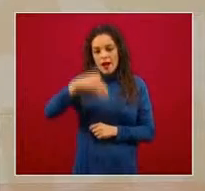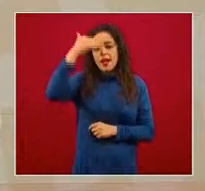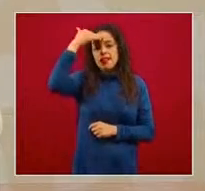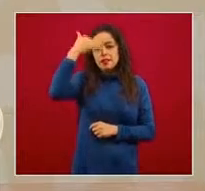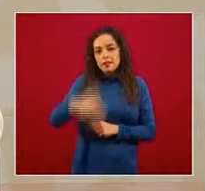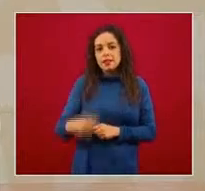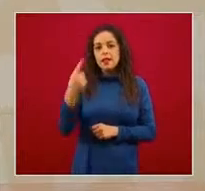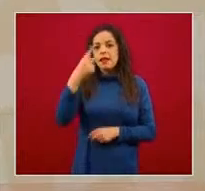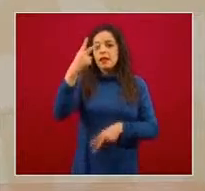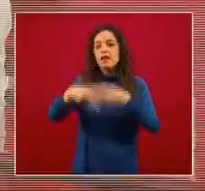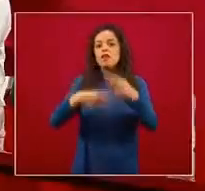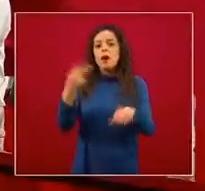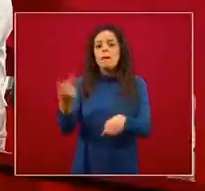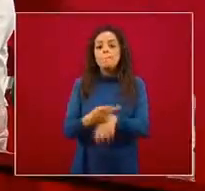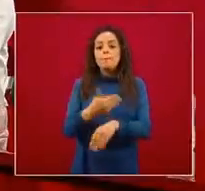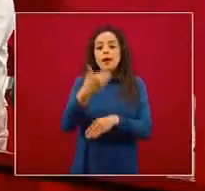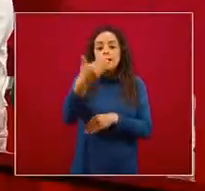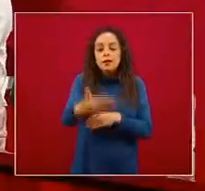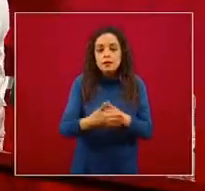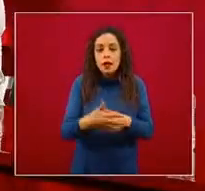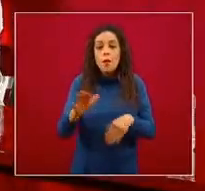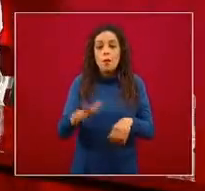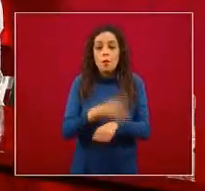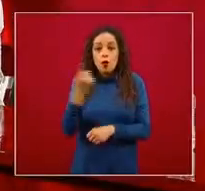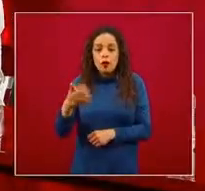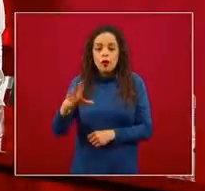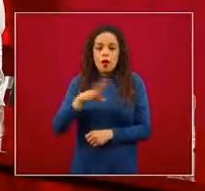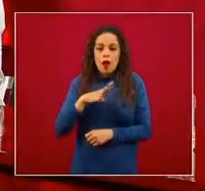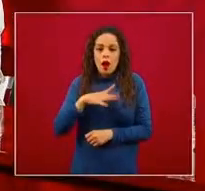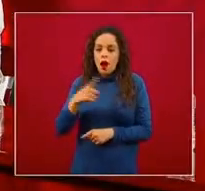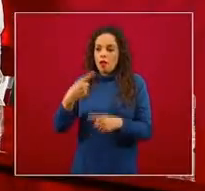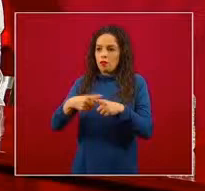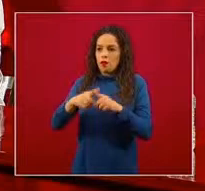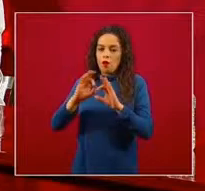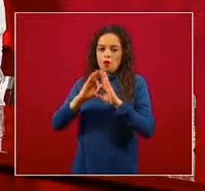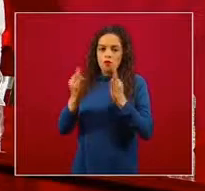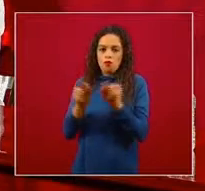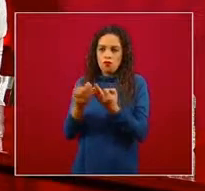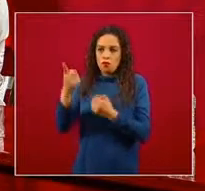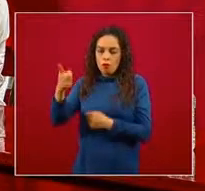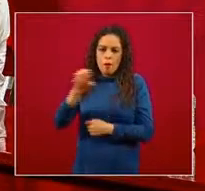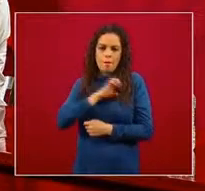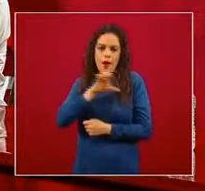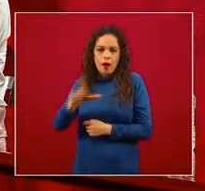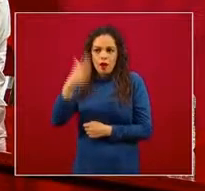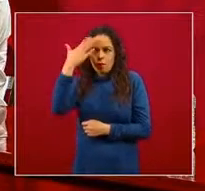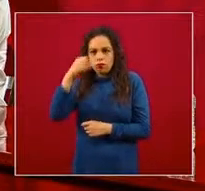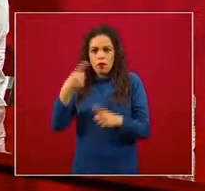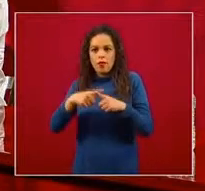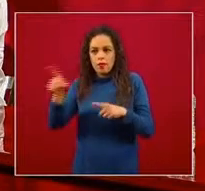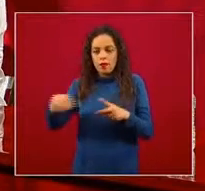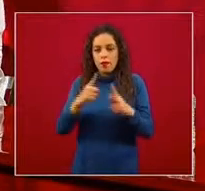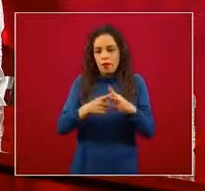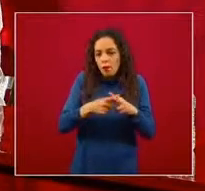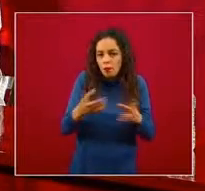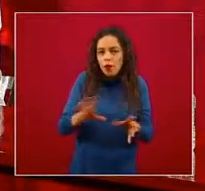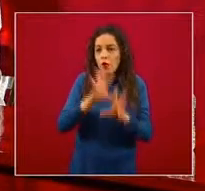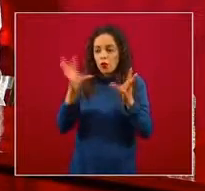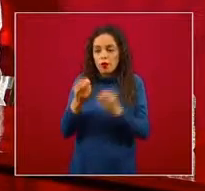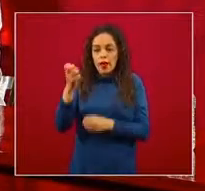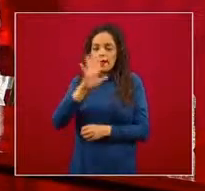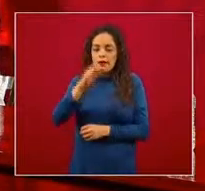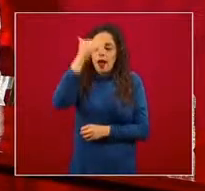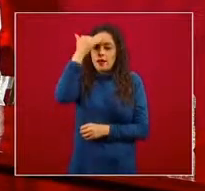will happen. And we have methods to know what will happen. We knew this since January. And the